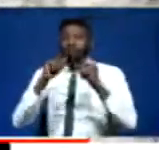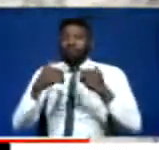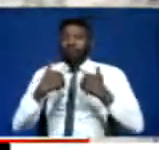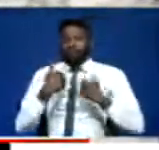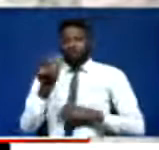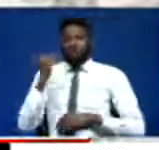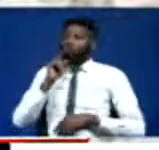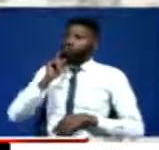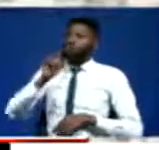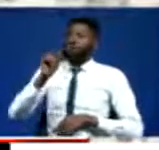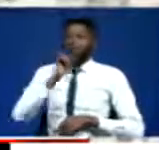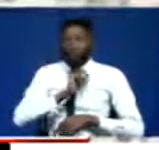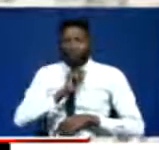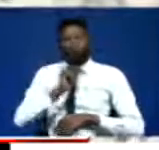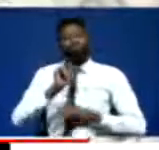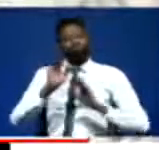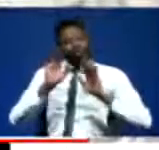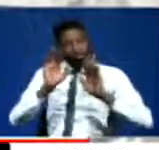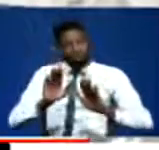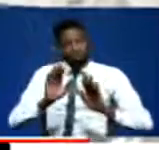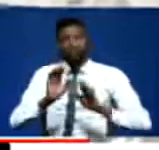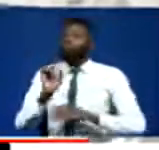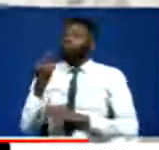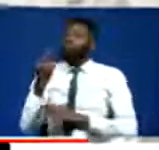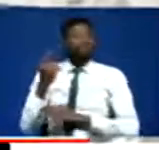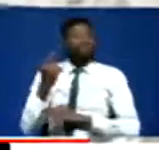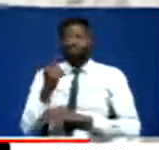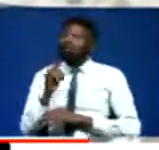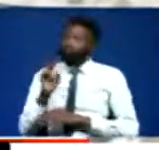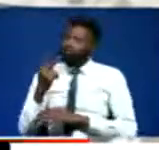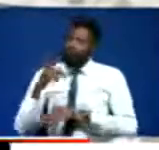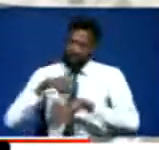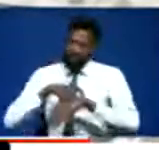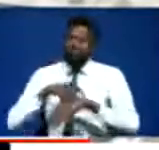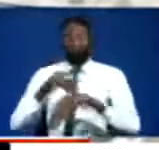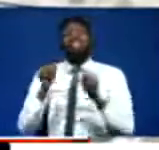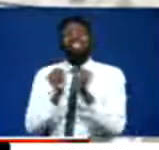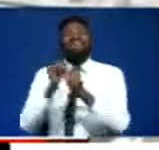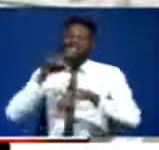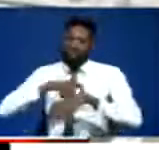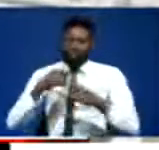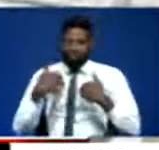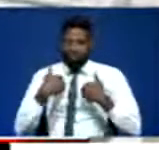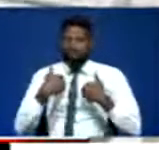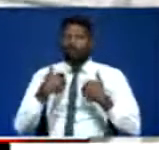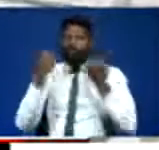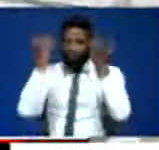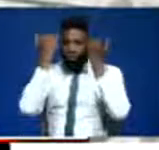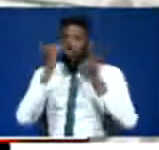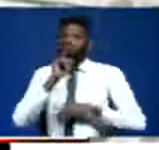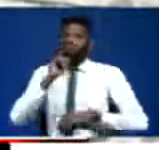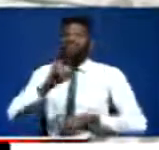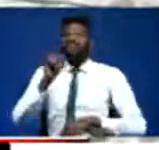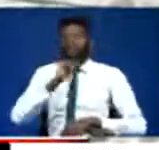Not once, not twice, but 10 times. There is a court order at the Makadara Law Court involving this building that has been issued to